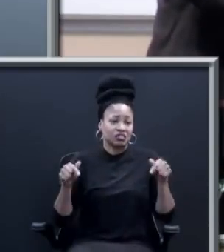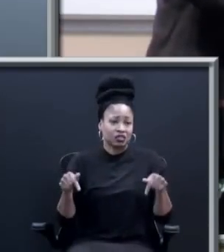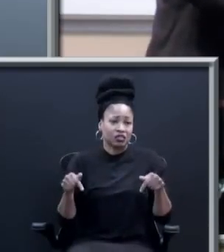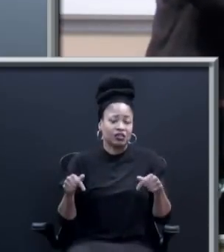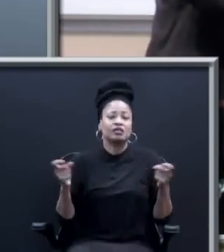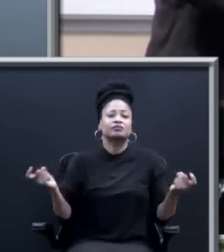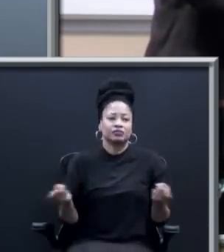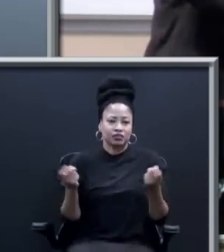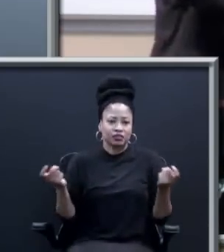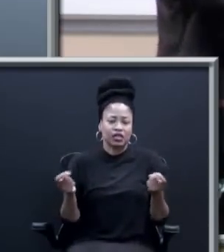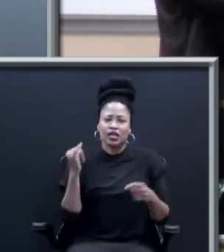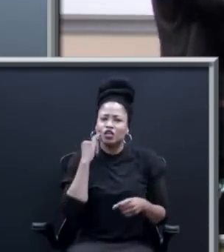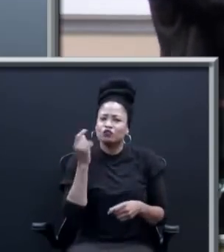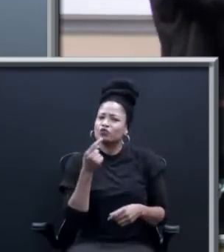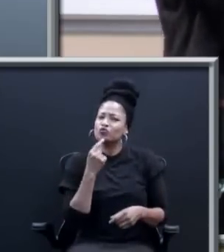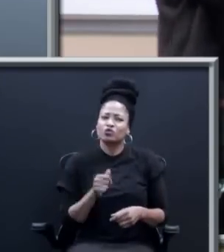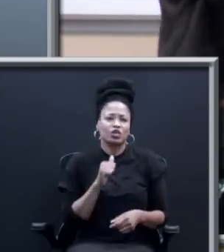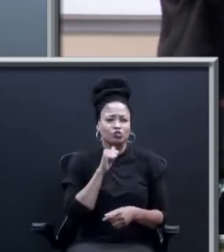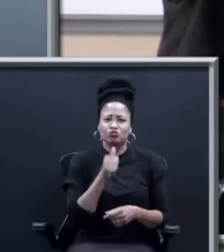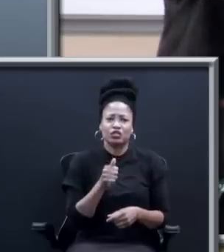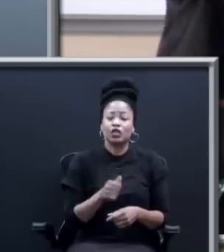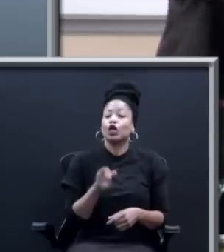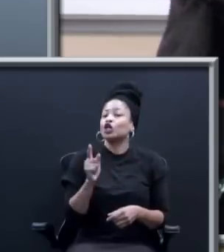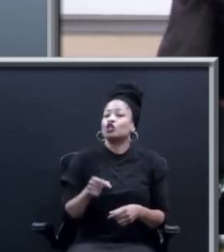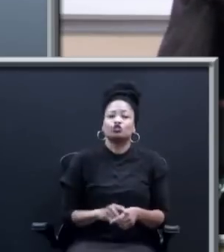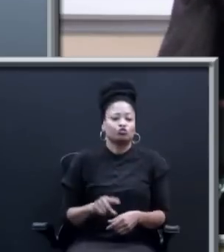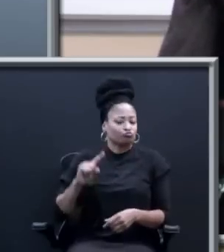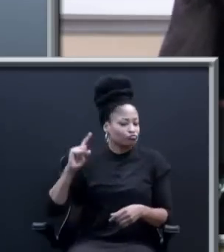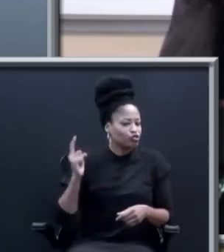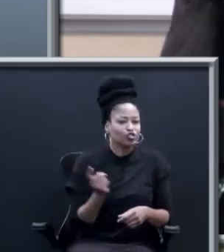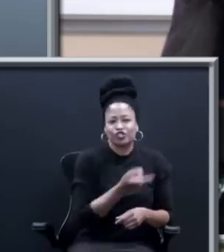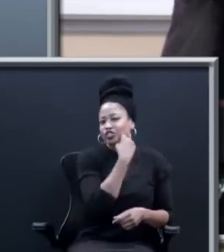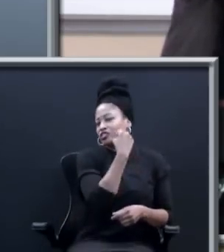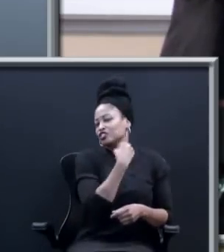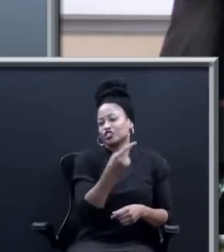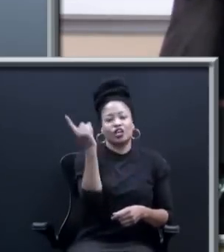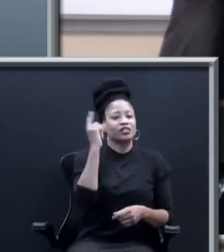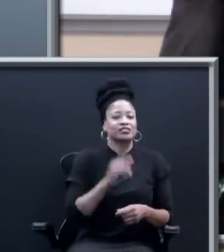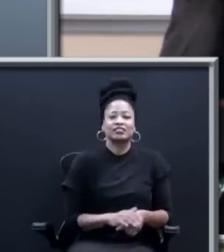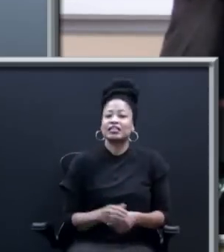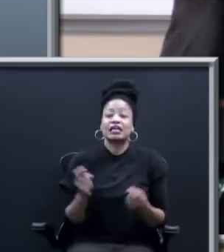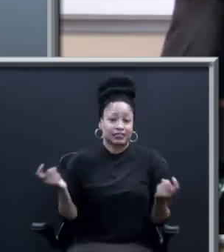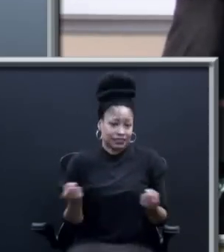say you ain't did it, then you just committed a sin because you lied.